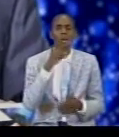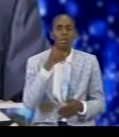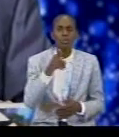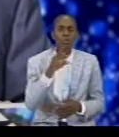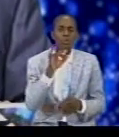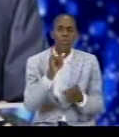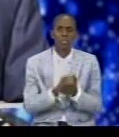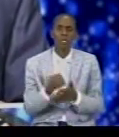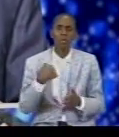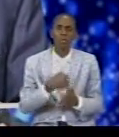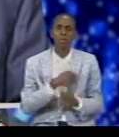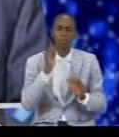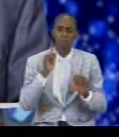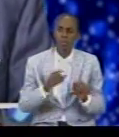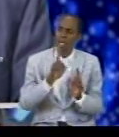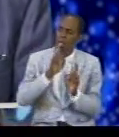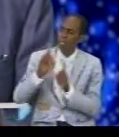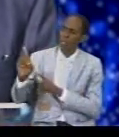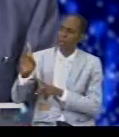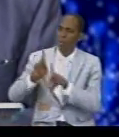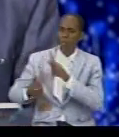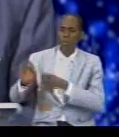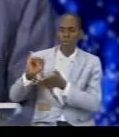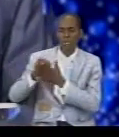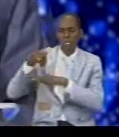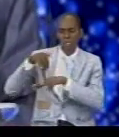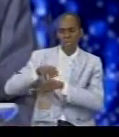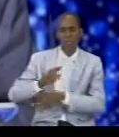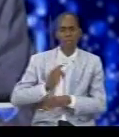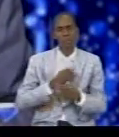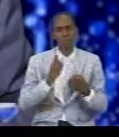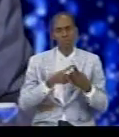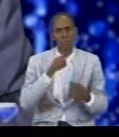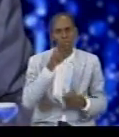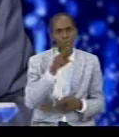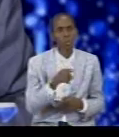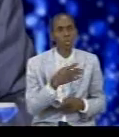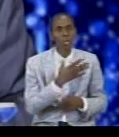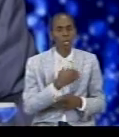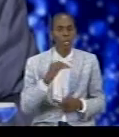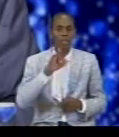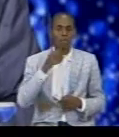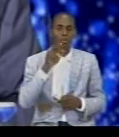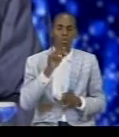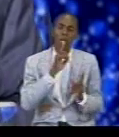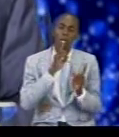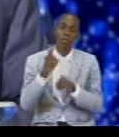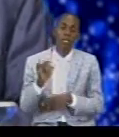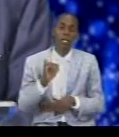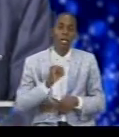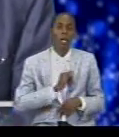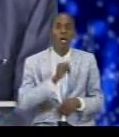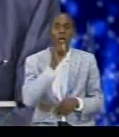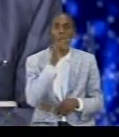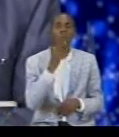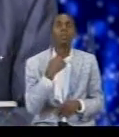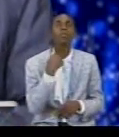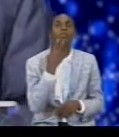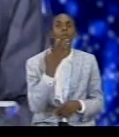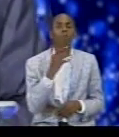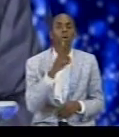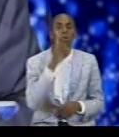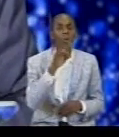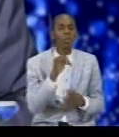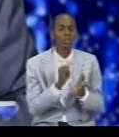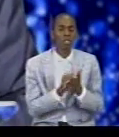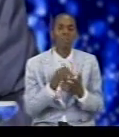What sayest thou of thyself?" He said, "I am the voice of one crying in the wilderness, make straight